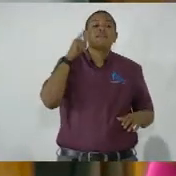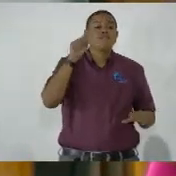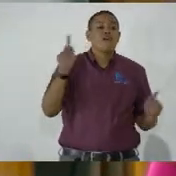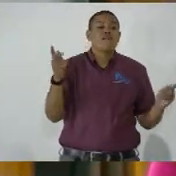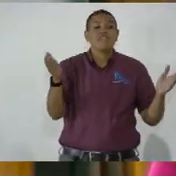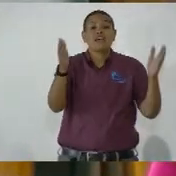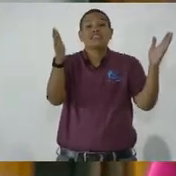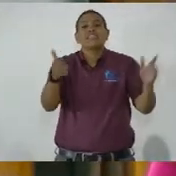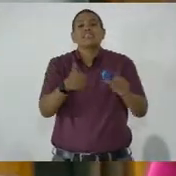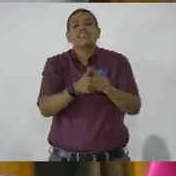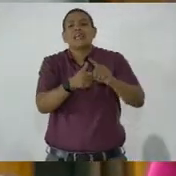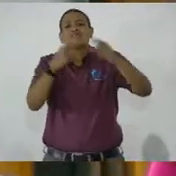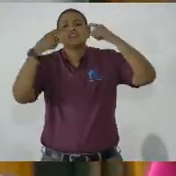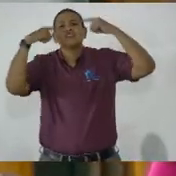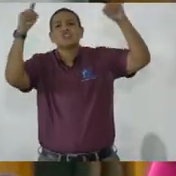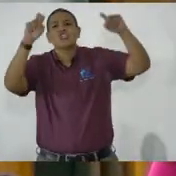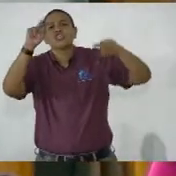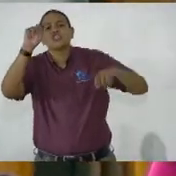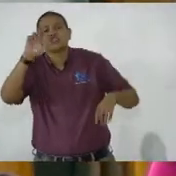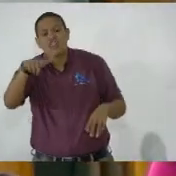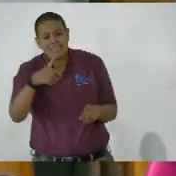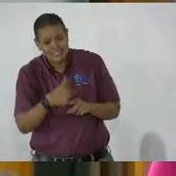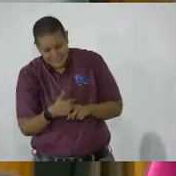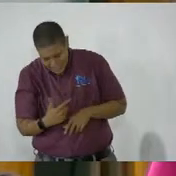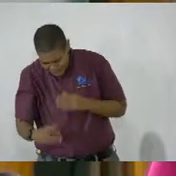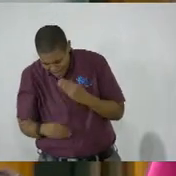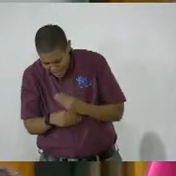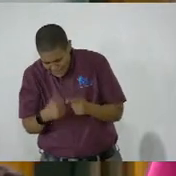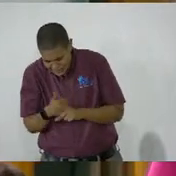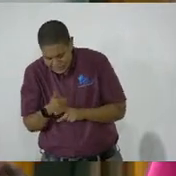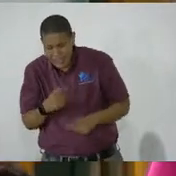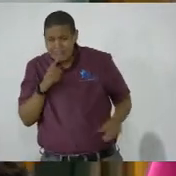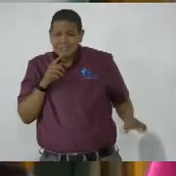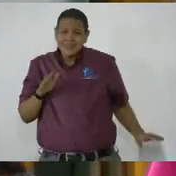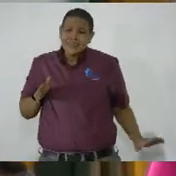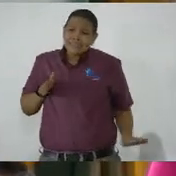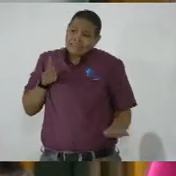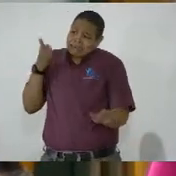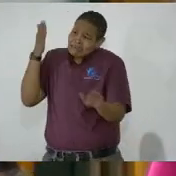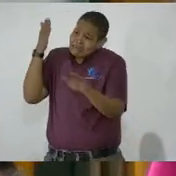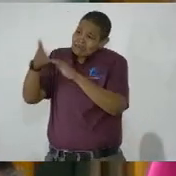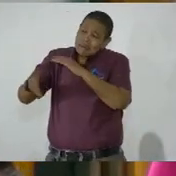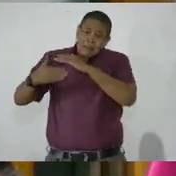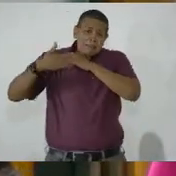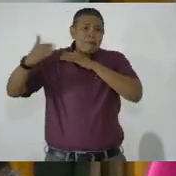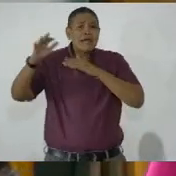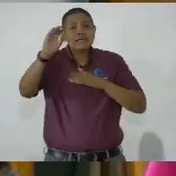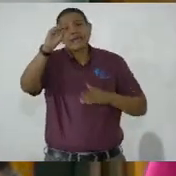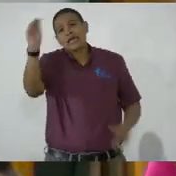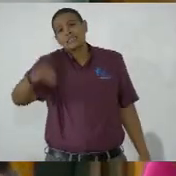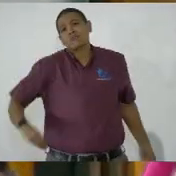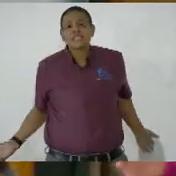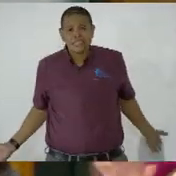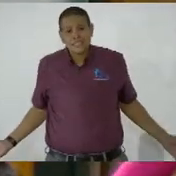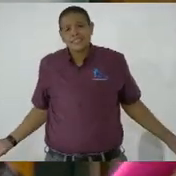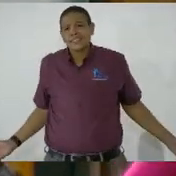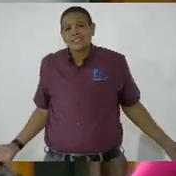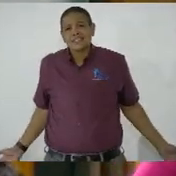facilitators, the success rate, Madam Speaker, is in excess of 90%.